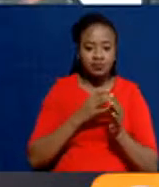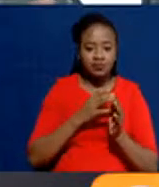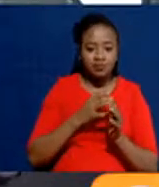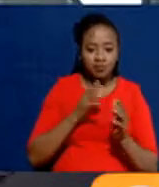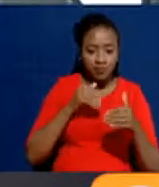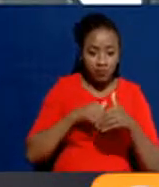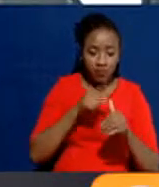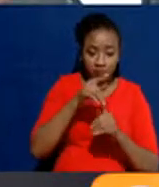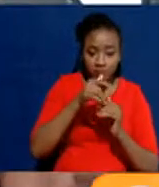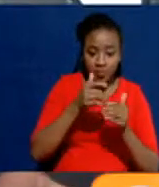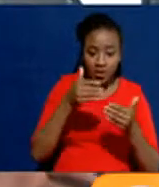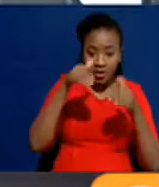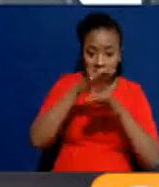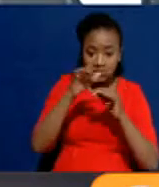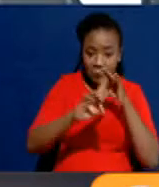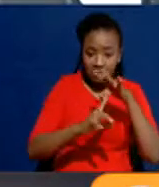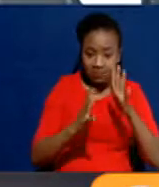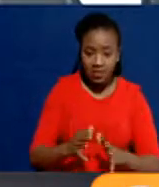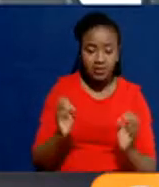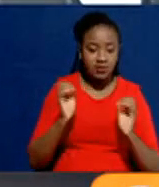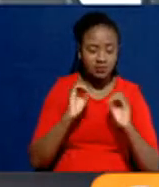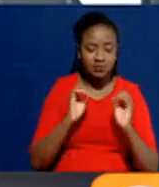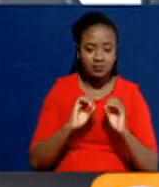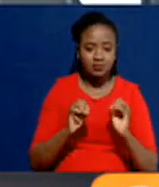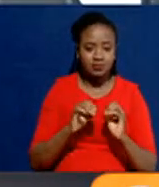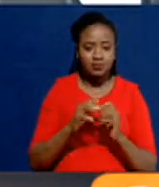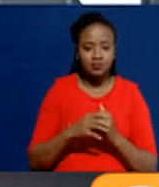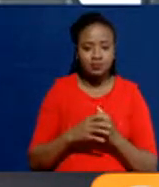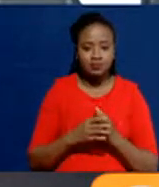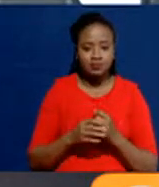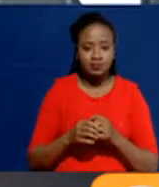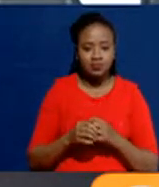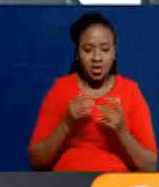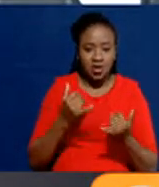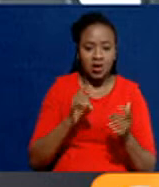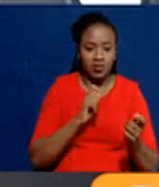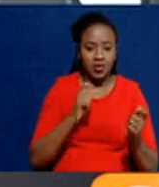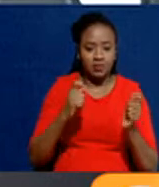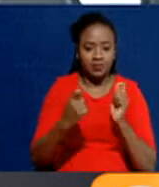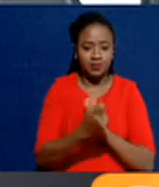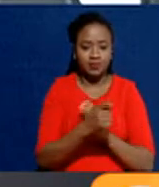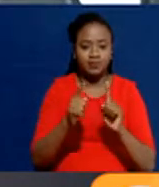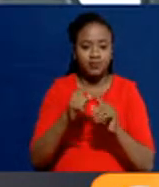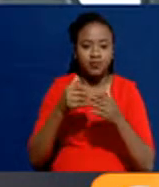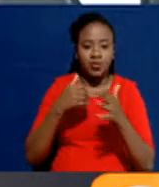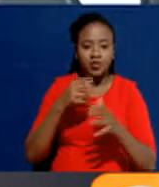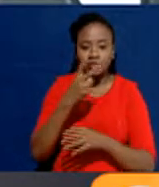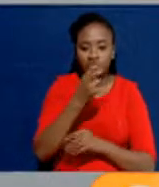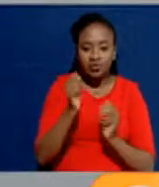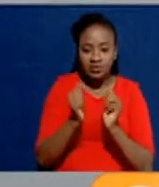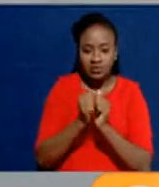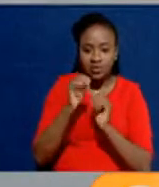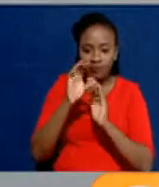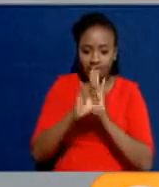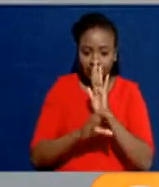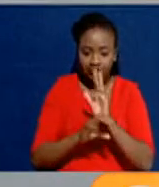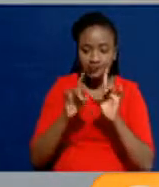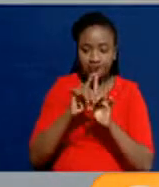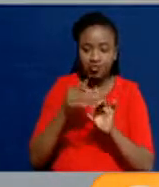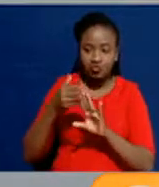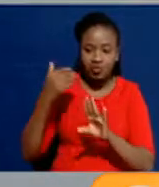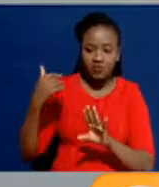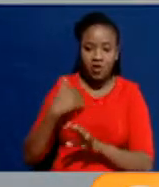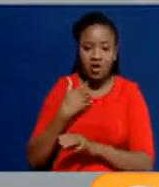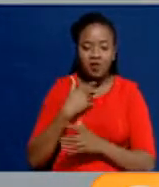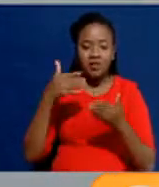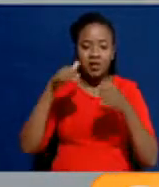know, what we had before the 2010 constitution. Yes, before the 2010 constitution, there was the minister and there was the assistant minister.